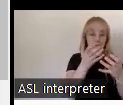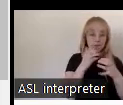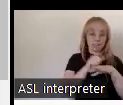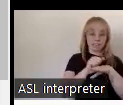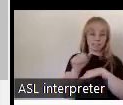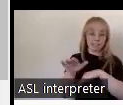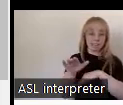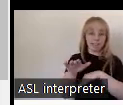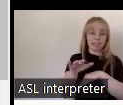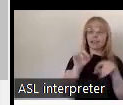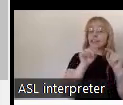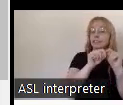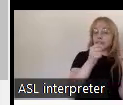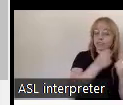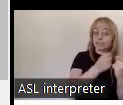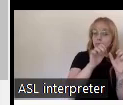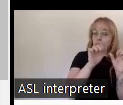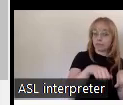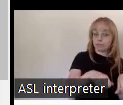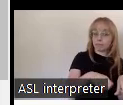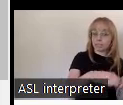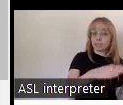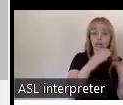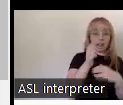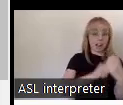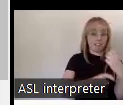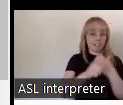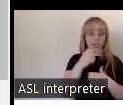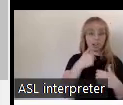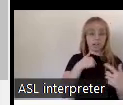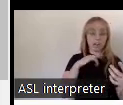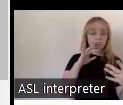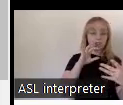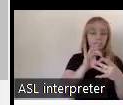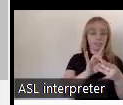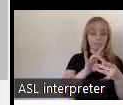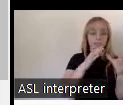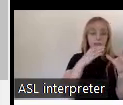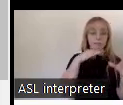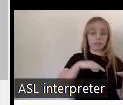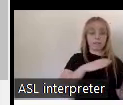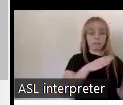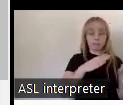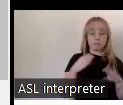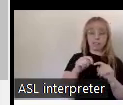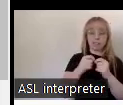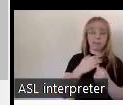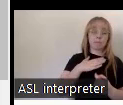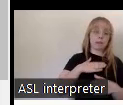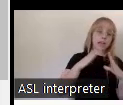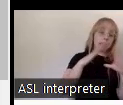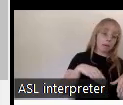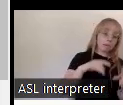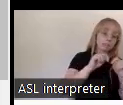can share by team. Do I want to share this with everybody I've indicated is on my benefits planning team or everybody that's on my housing